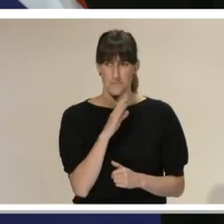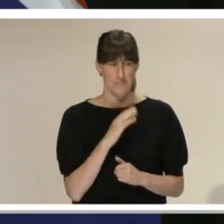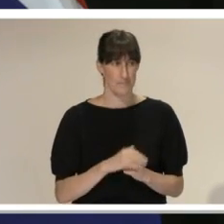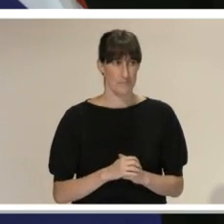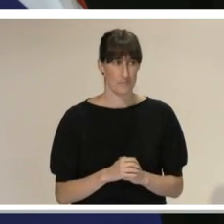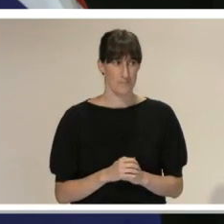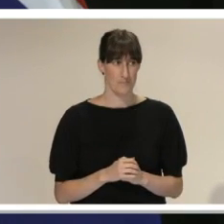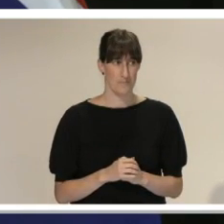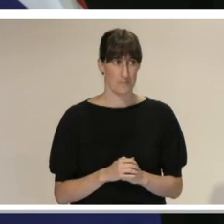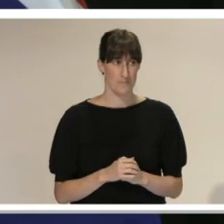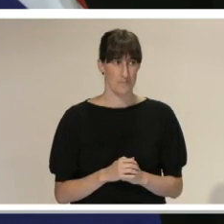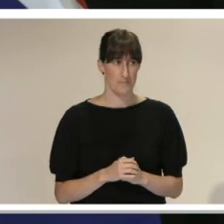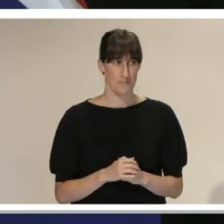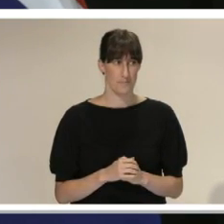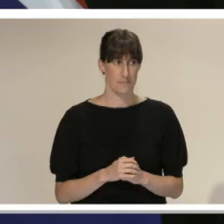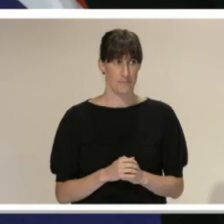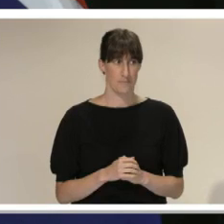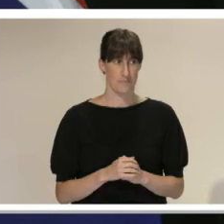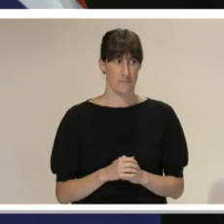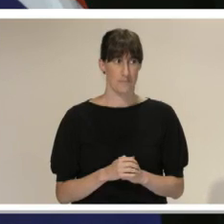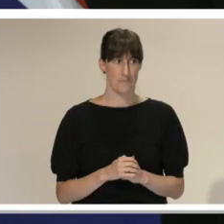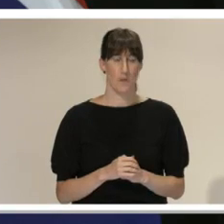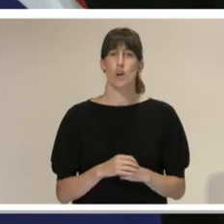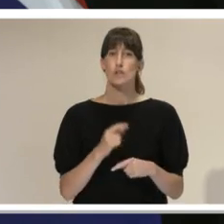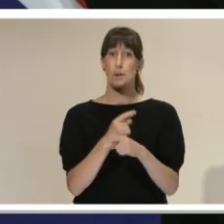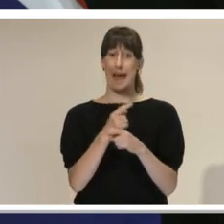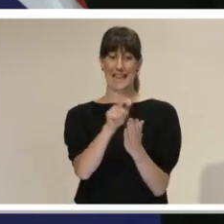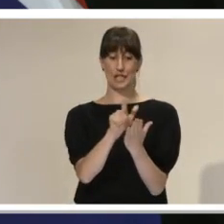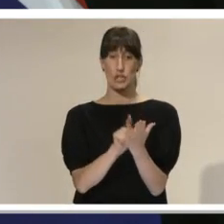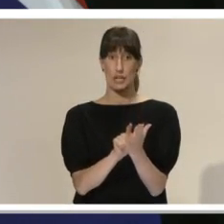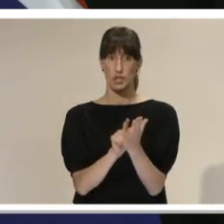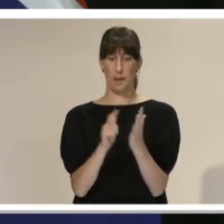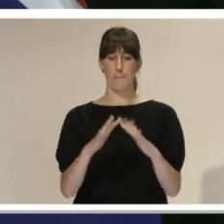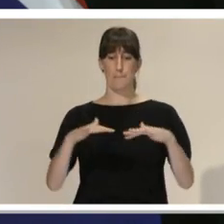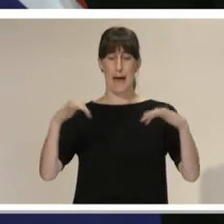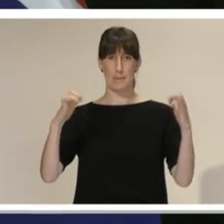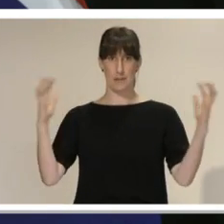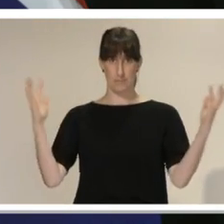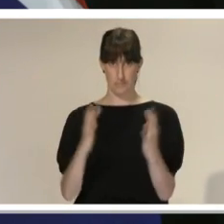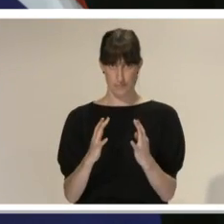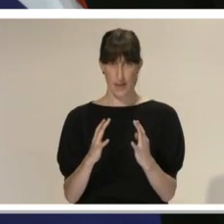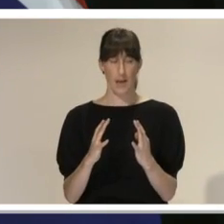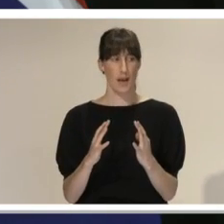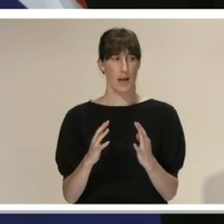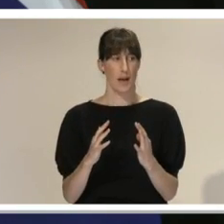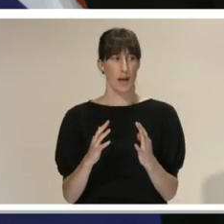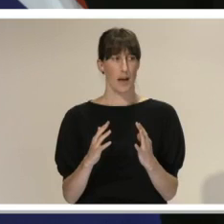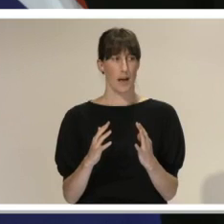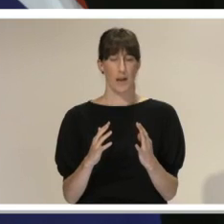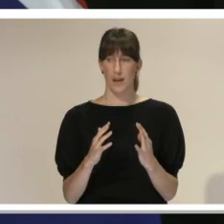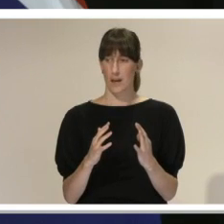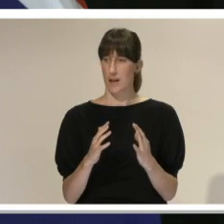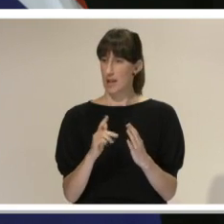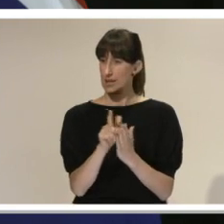now that the House is sitting again, have you considered any sort of emergency legislation? No, it was not about the availability of the House, but the provisions under the